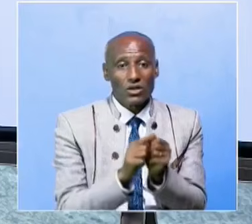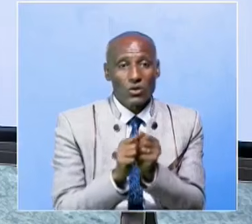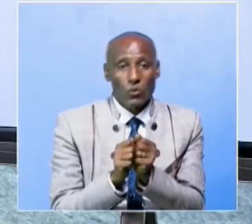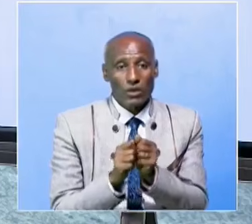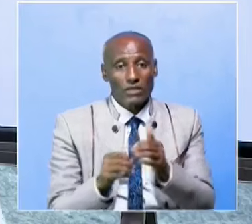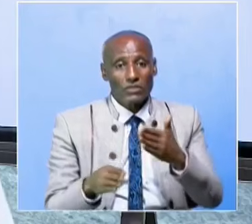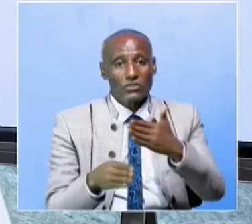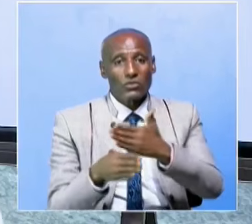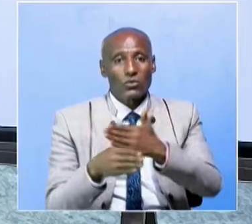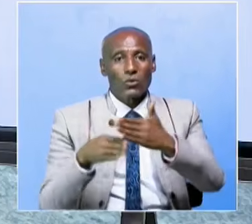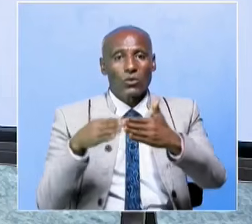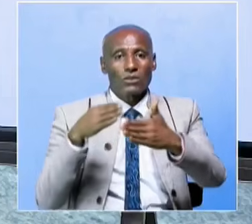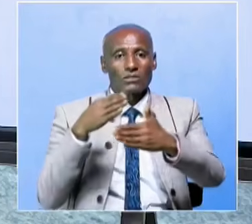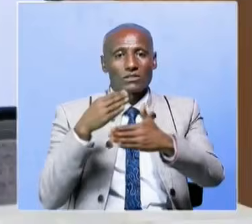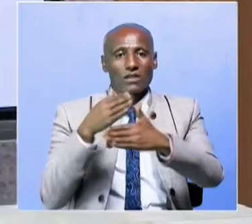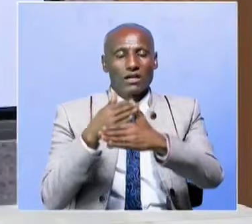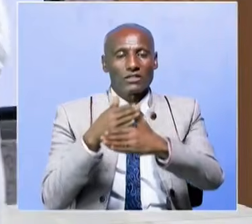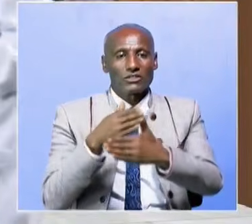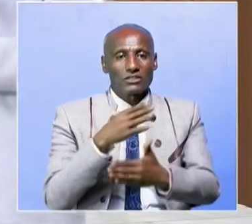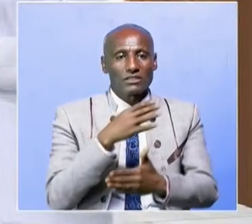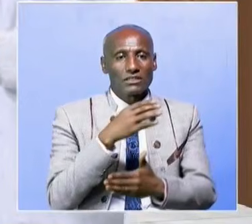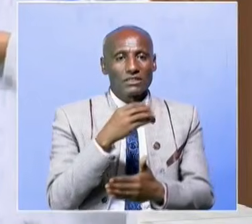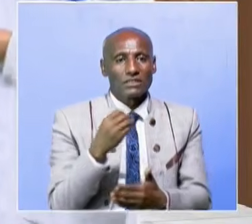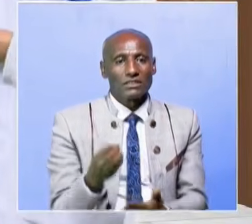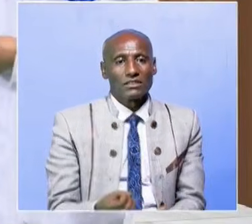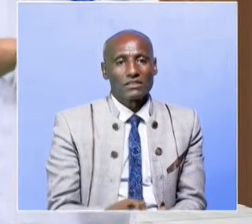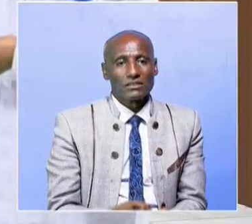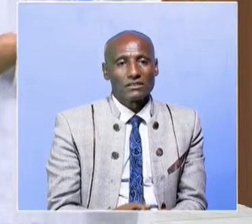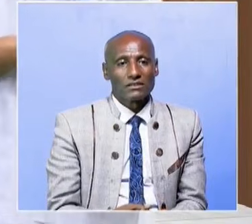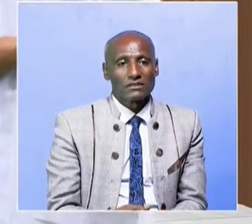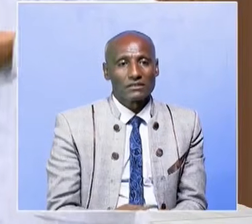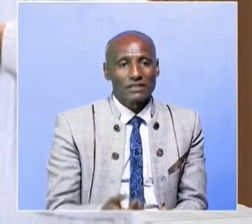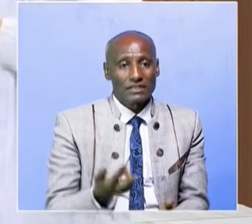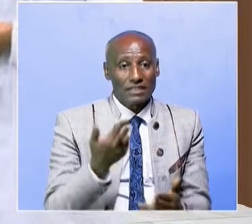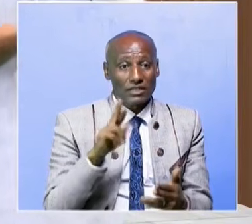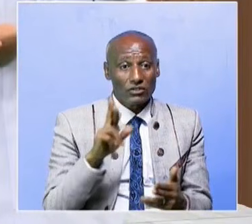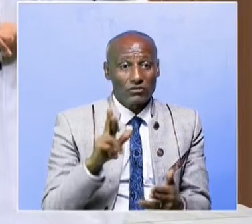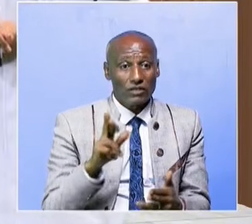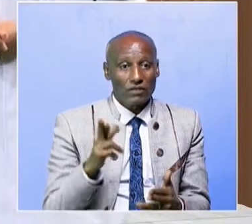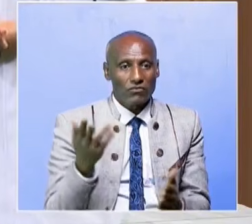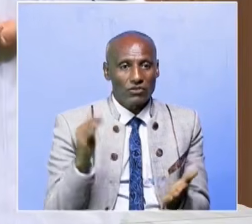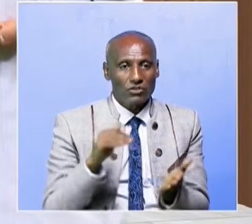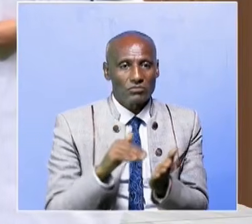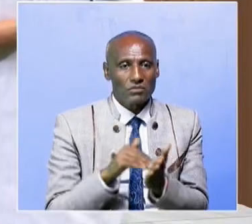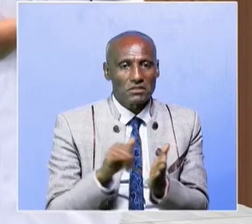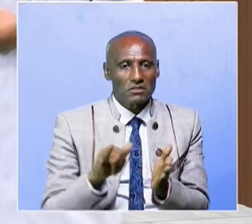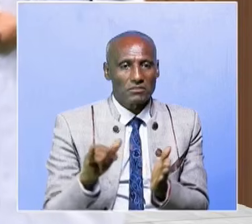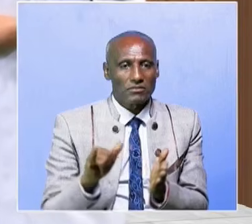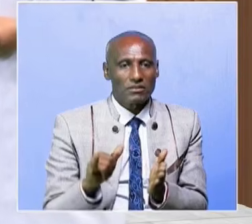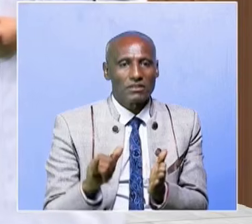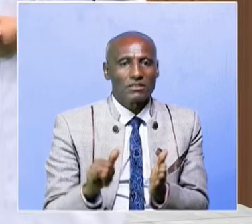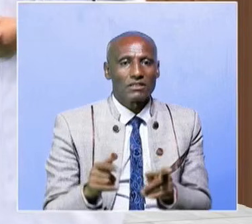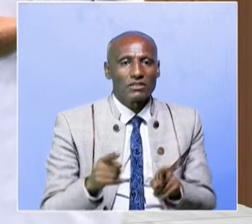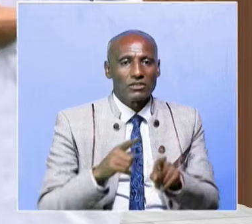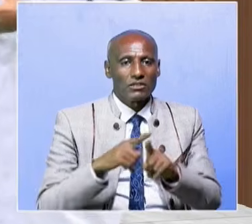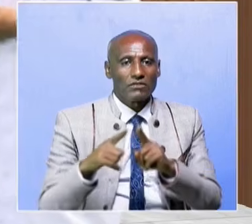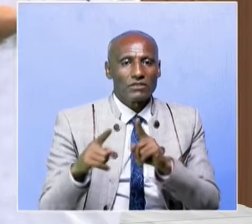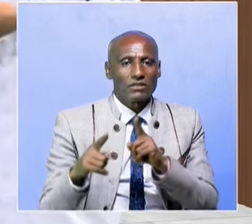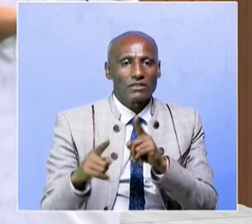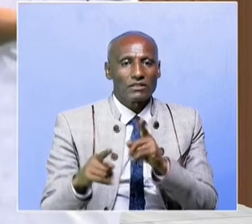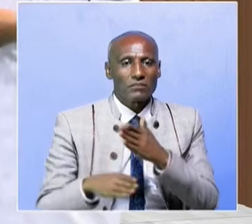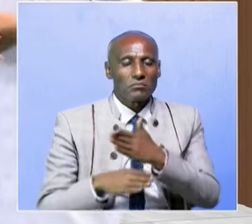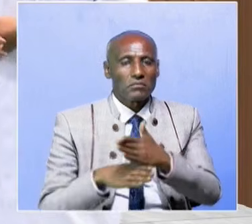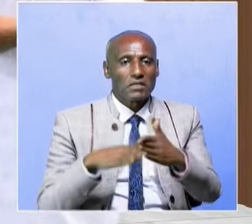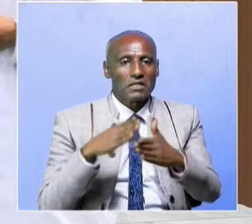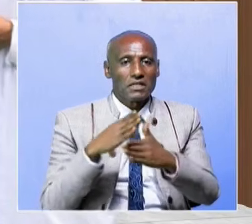buildings. So if you see restoration, just like reinforcement, we could use it to talk about different